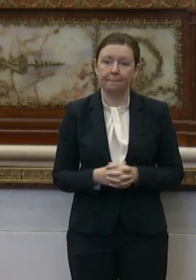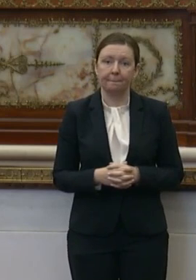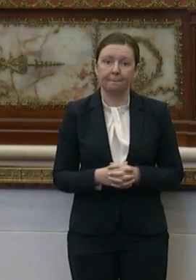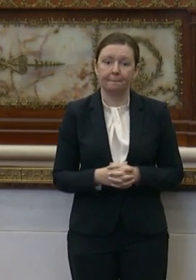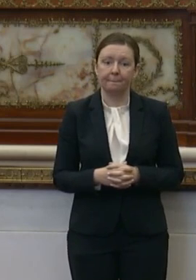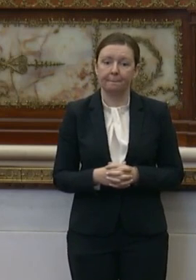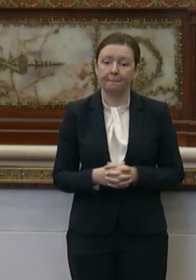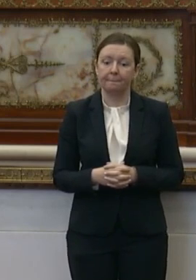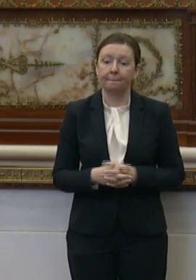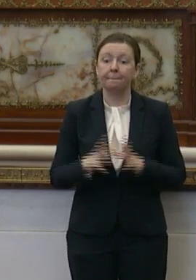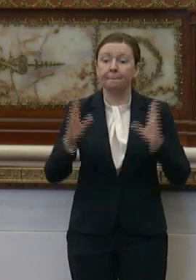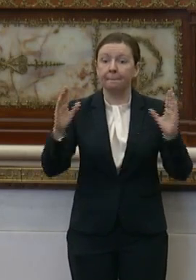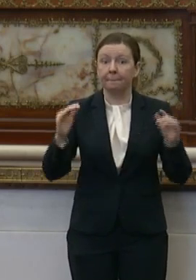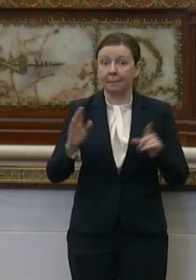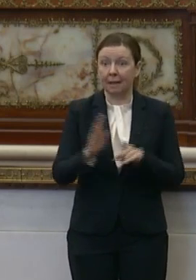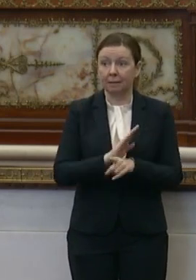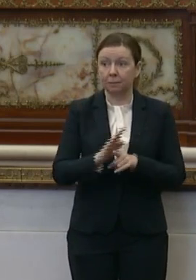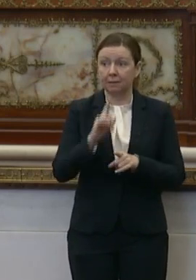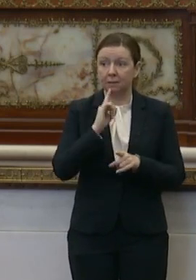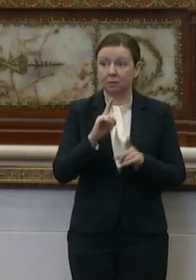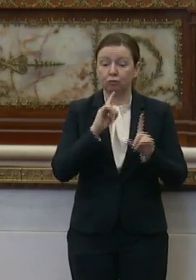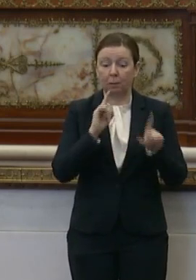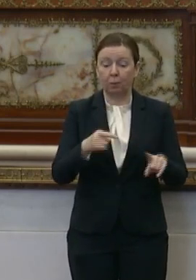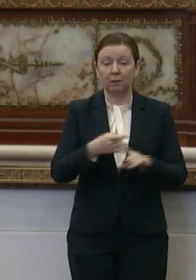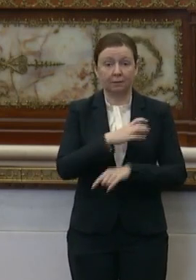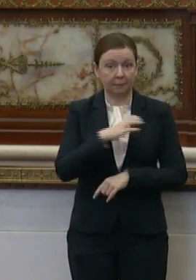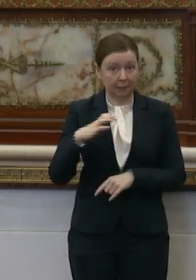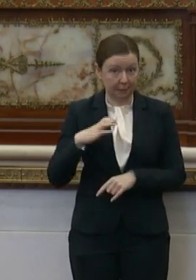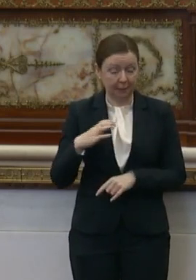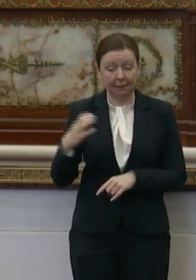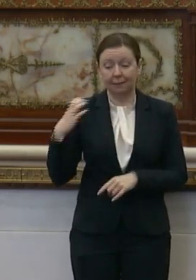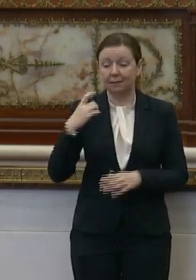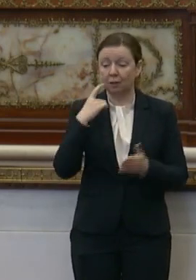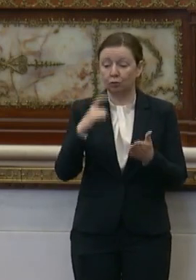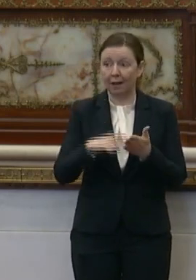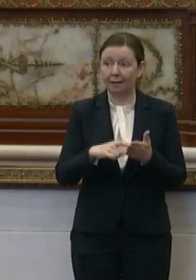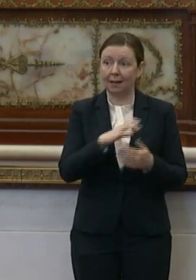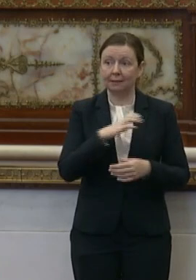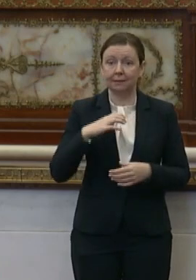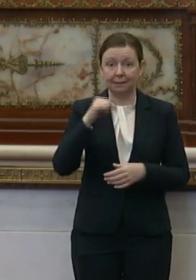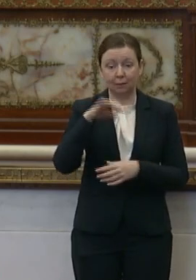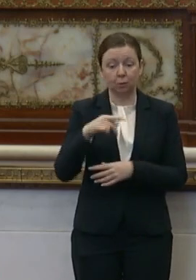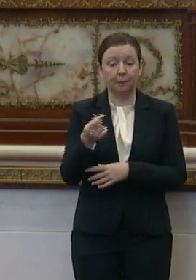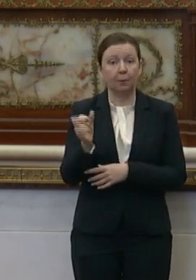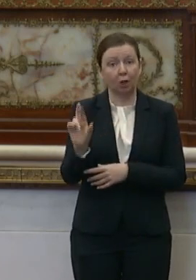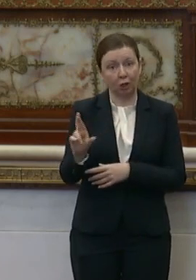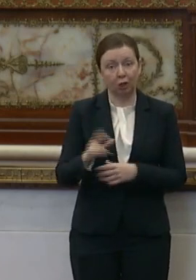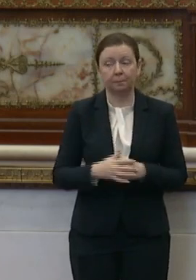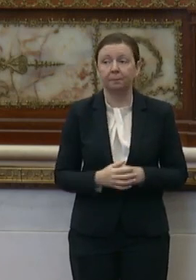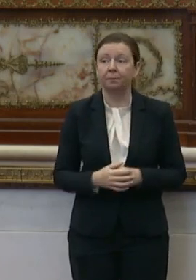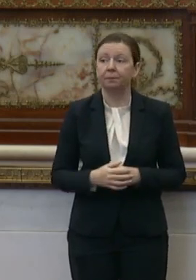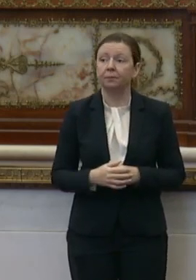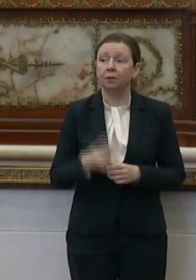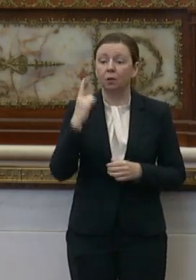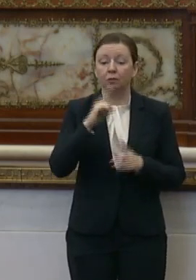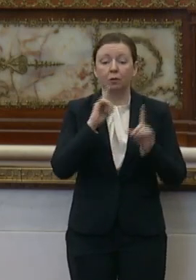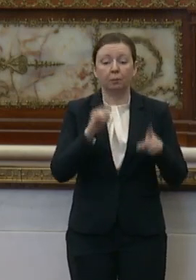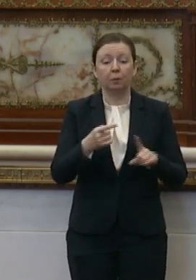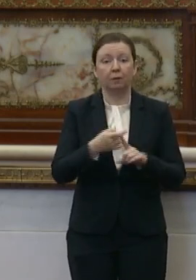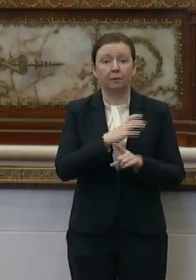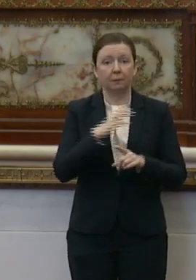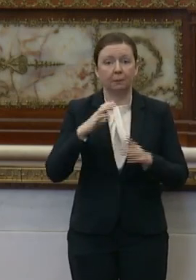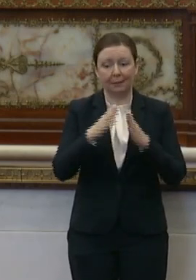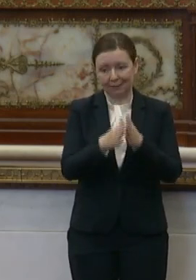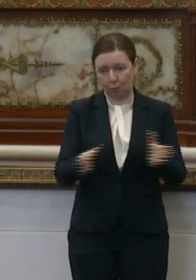Our next order of business is reports from the committees, and the chair now recognizes Councilwoman Parker for a report from the Committee of the